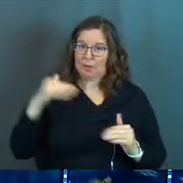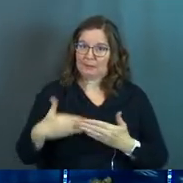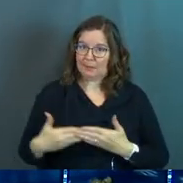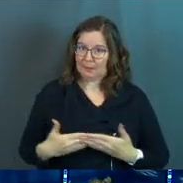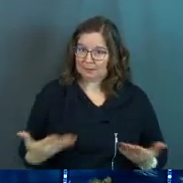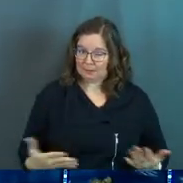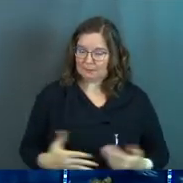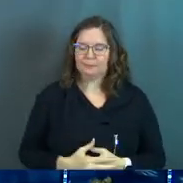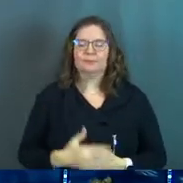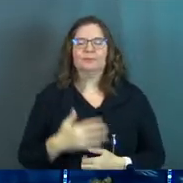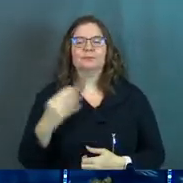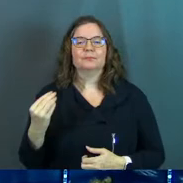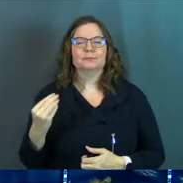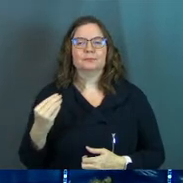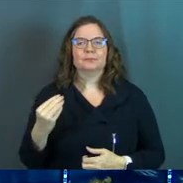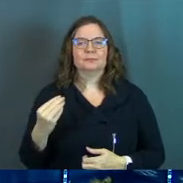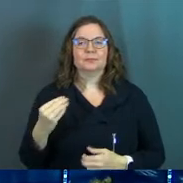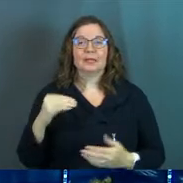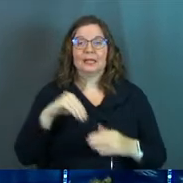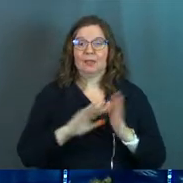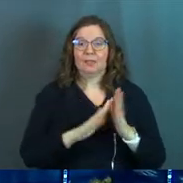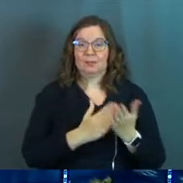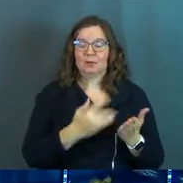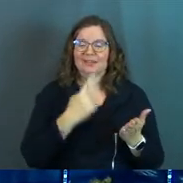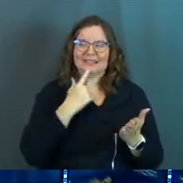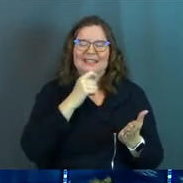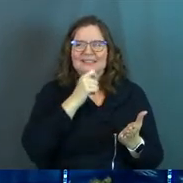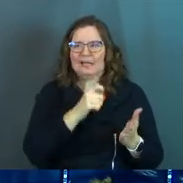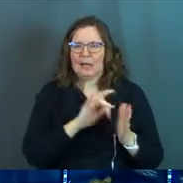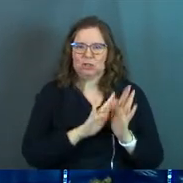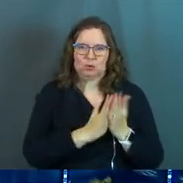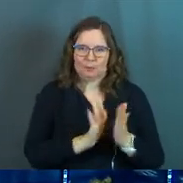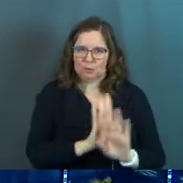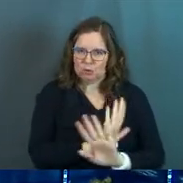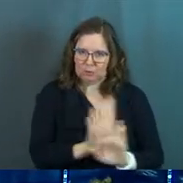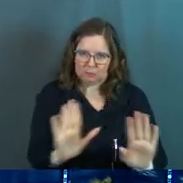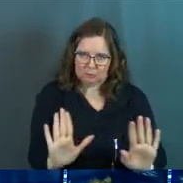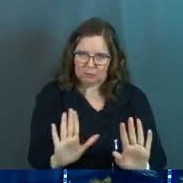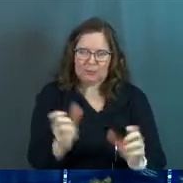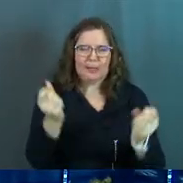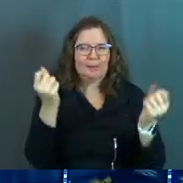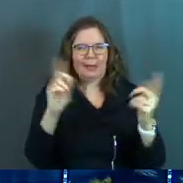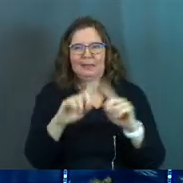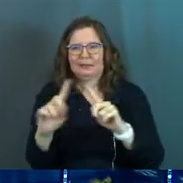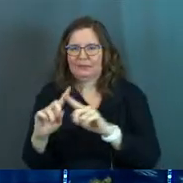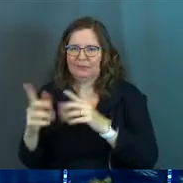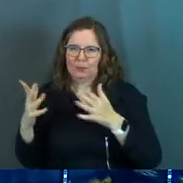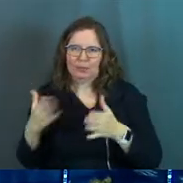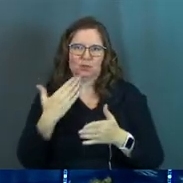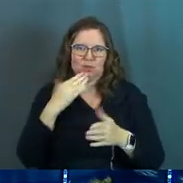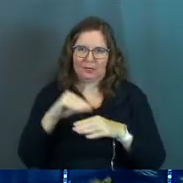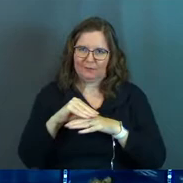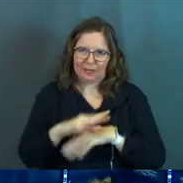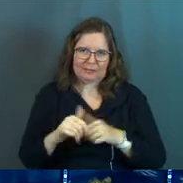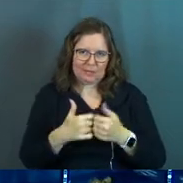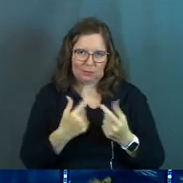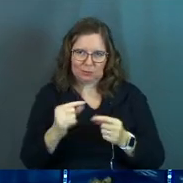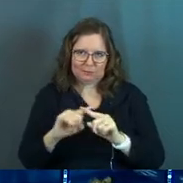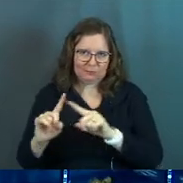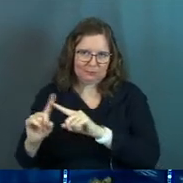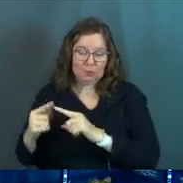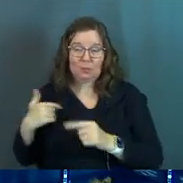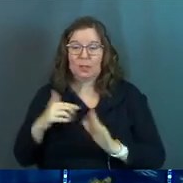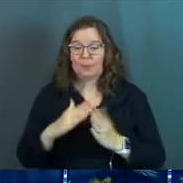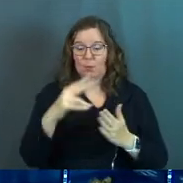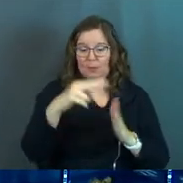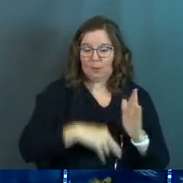babies. And in this book, it's not scripture, by the way. There's a lot of different books out there with lots of good advice. So this is the